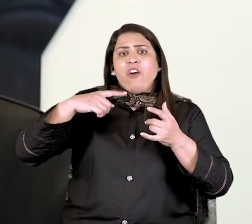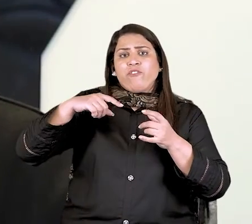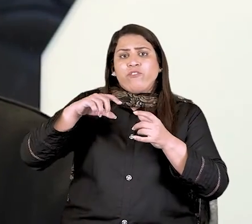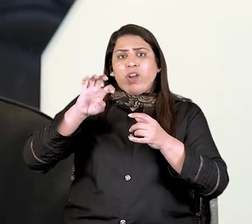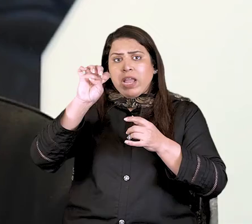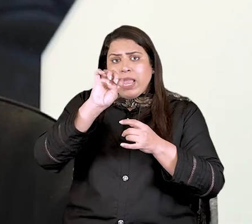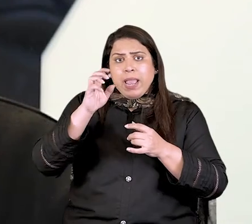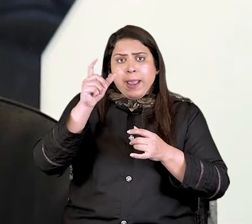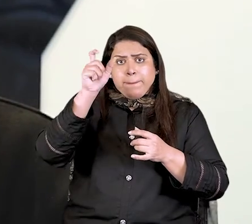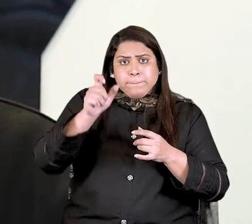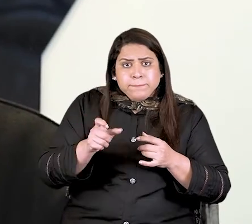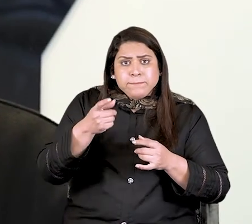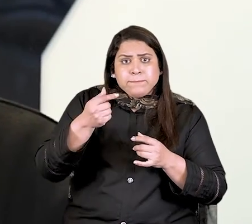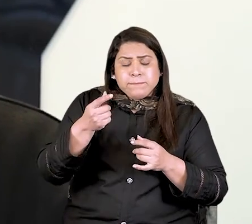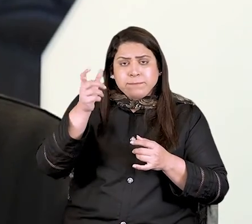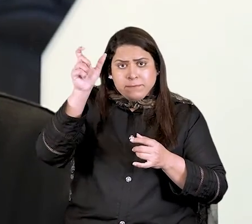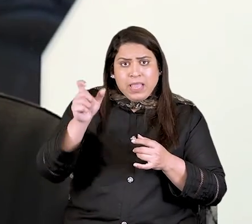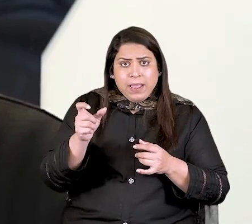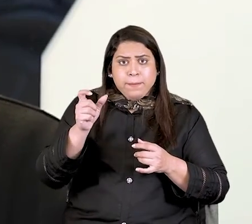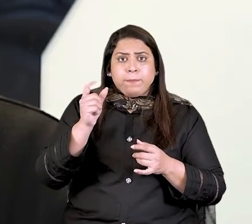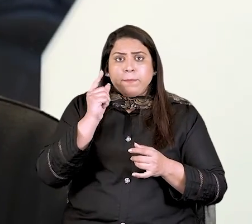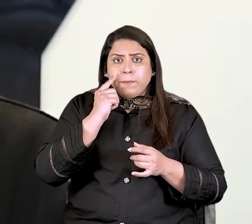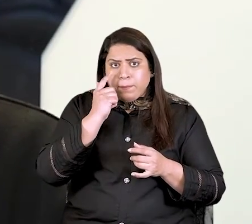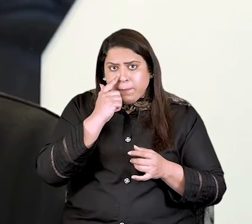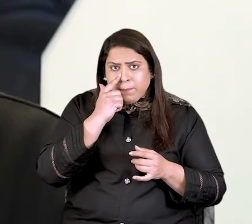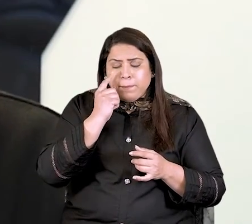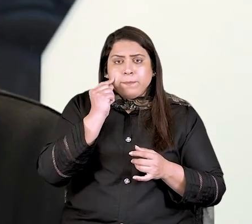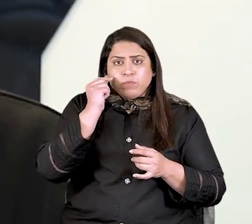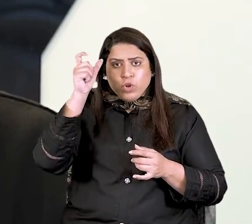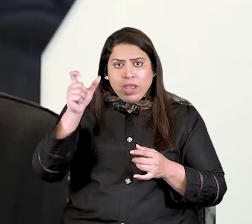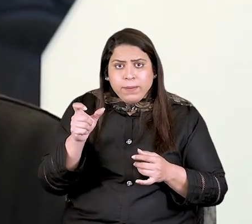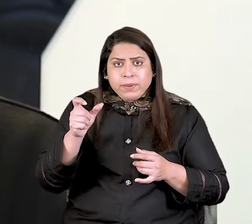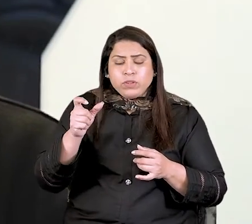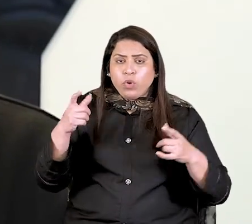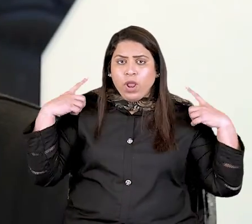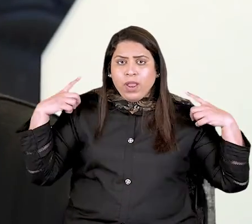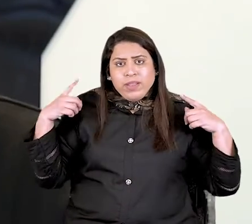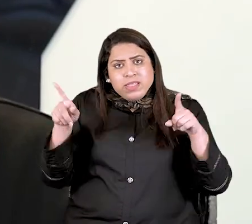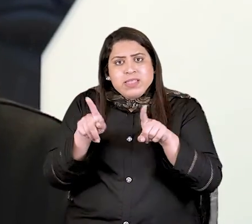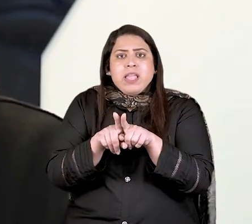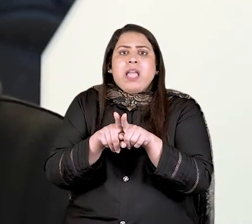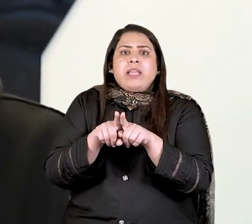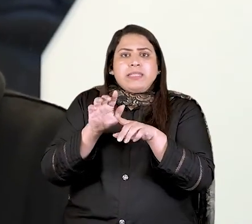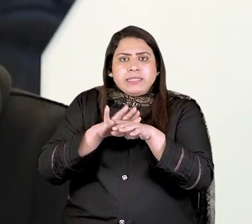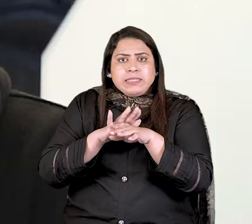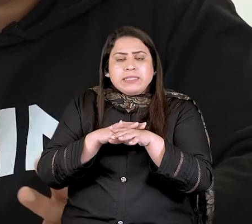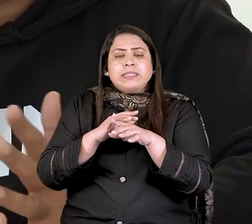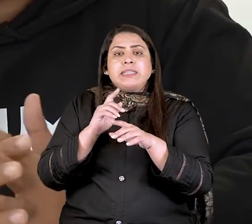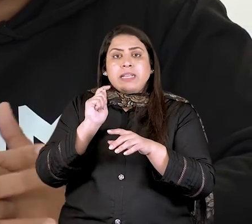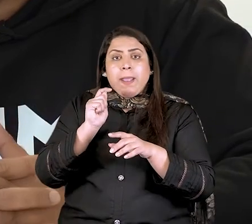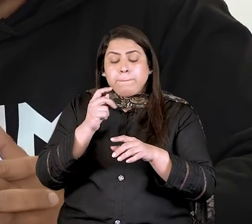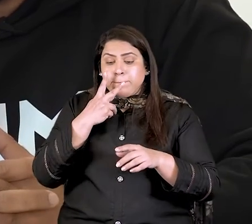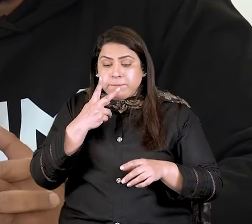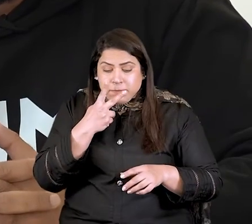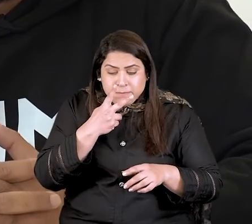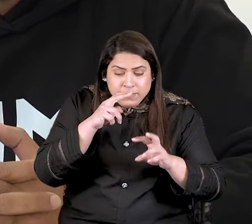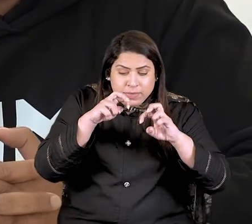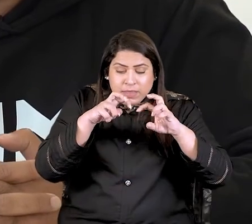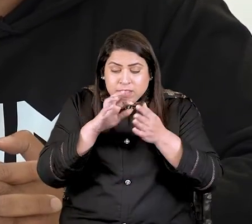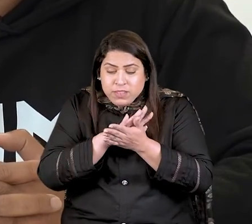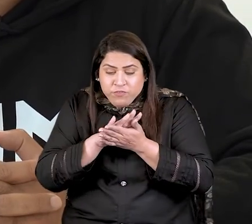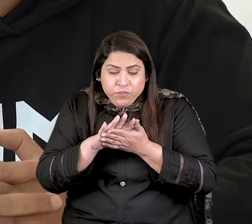from staff employment to all the small things that are not seen. My dad calls it hidden work.